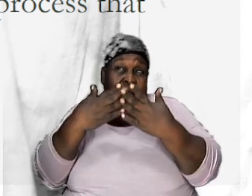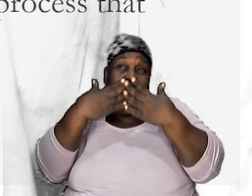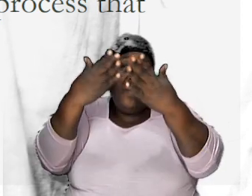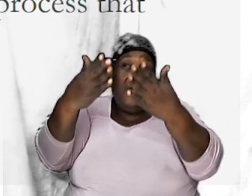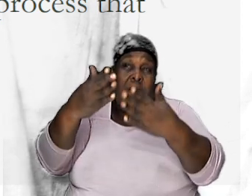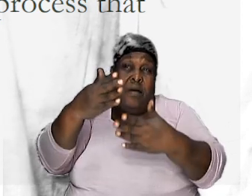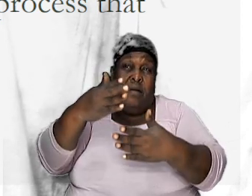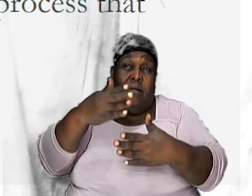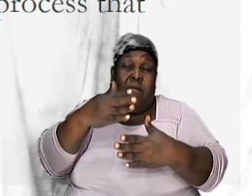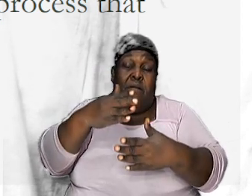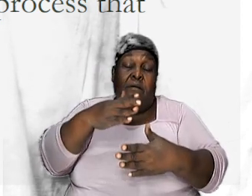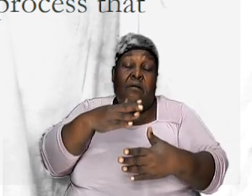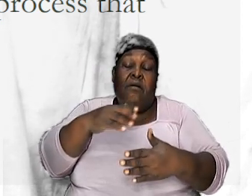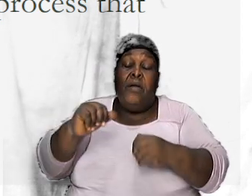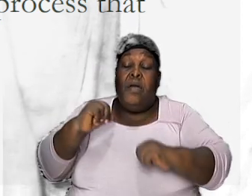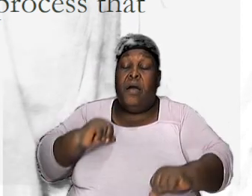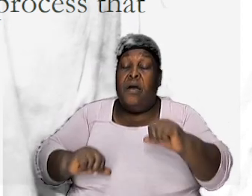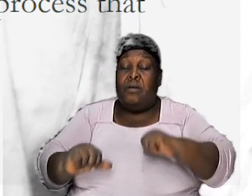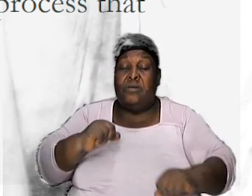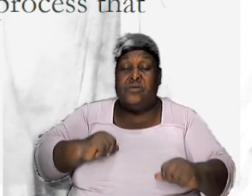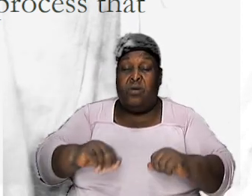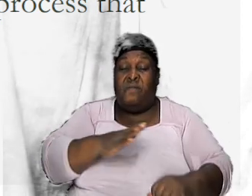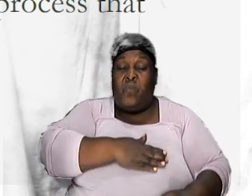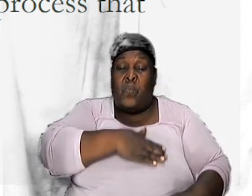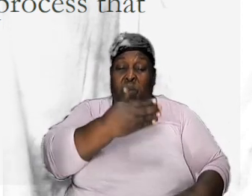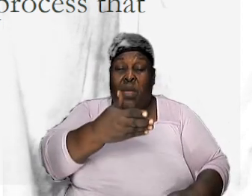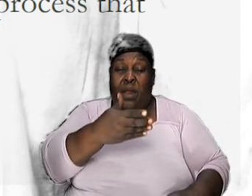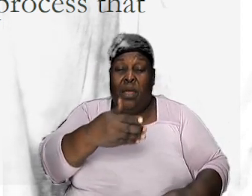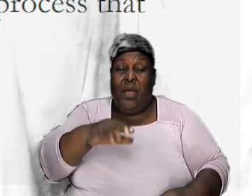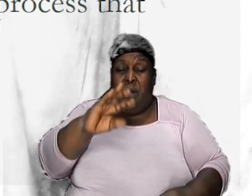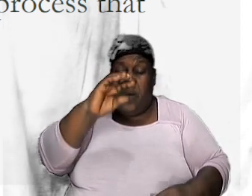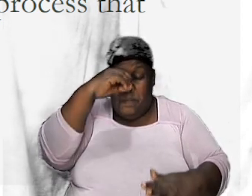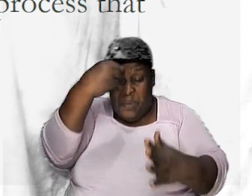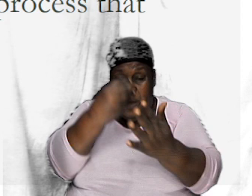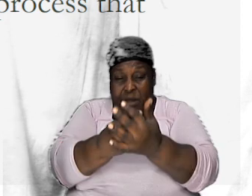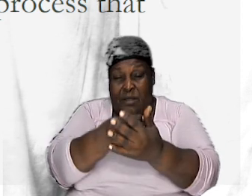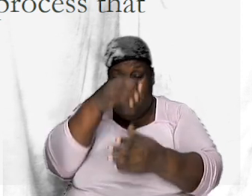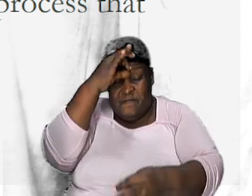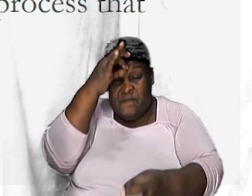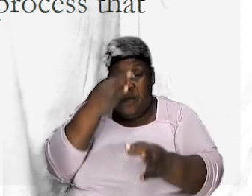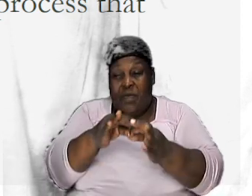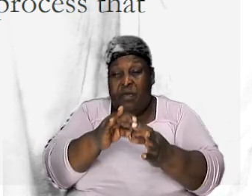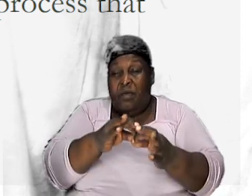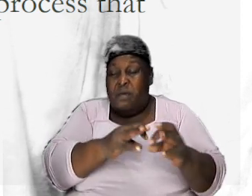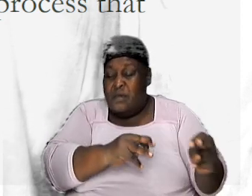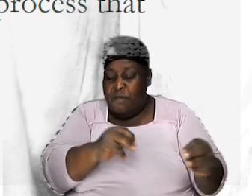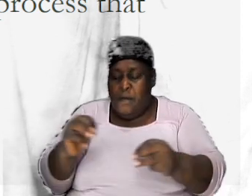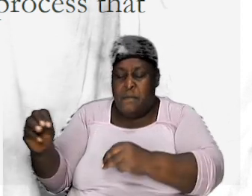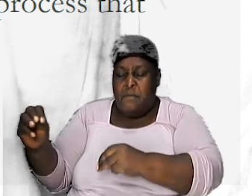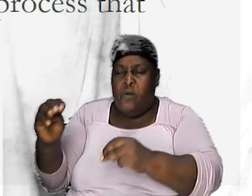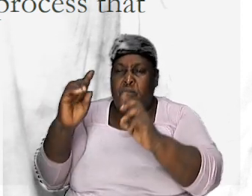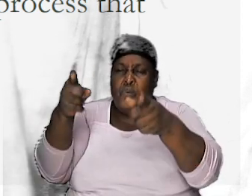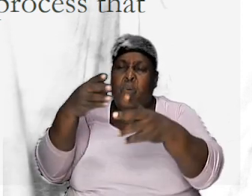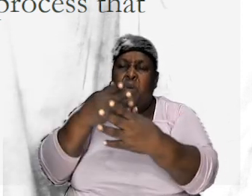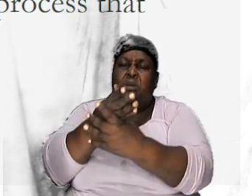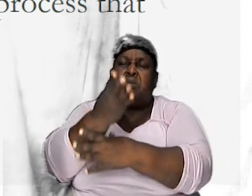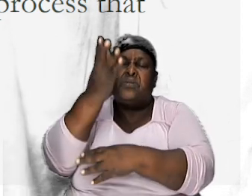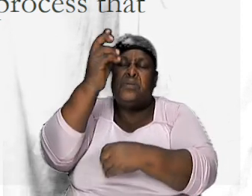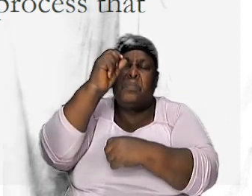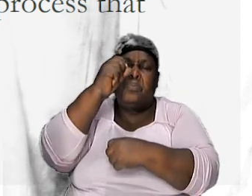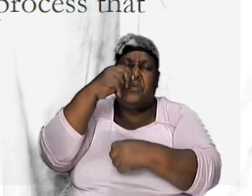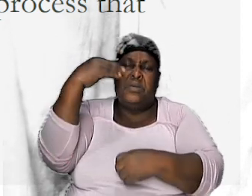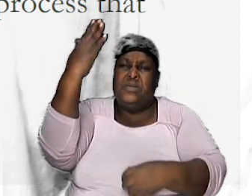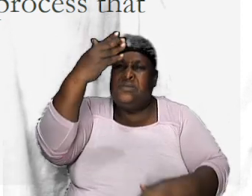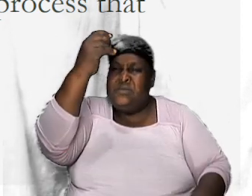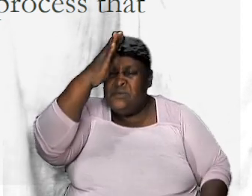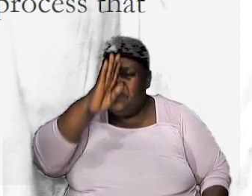act of the will or an act of obedient faith. So as we move from to get into the presence of God, amen, we must